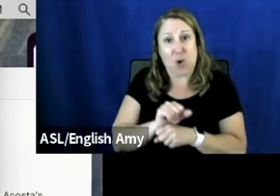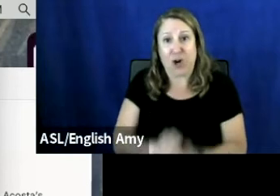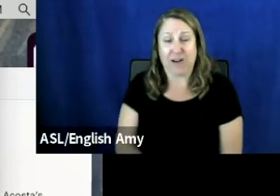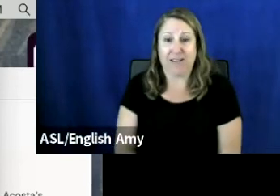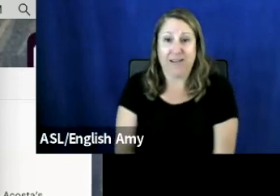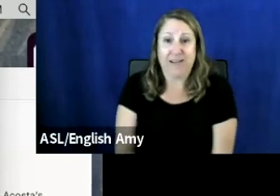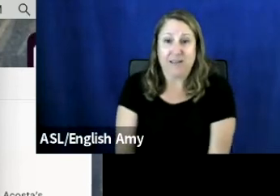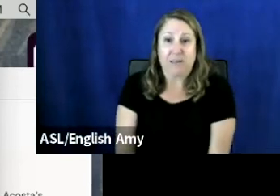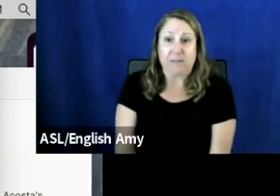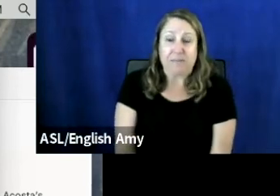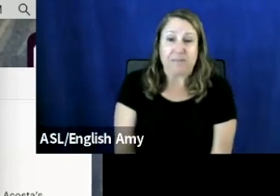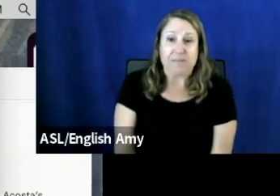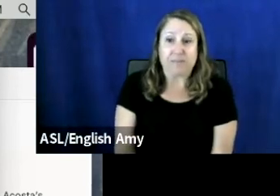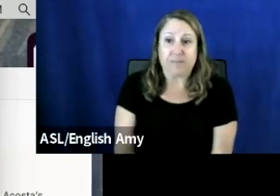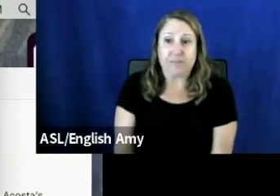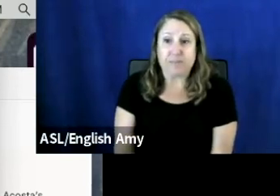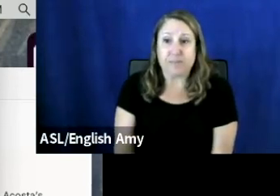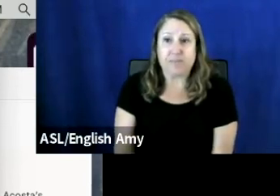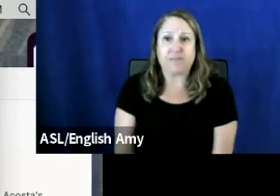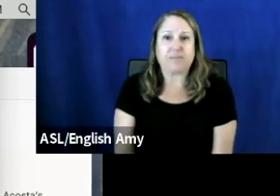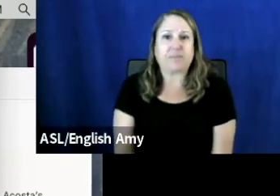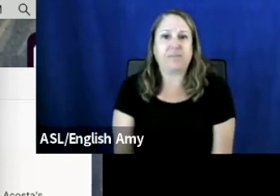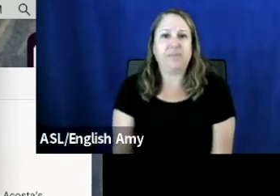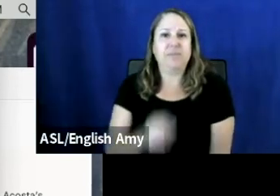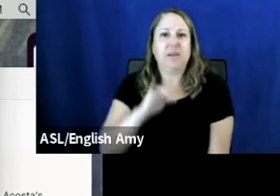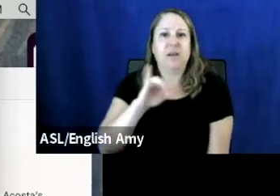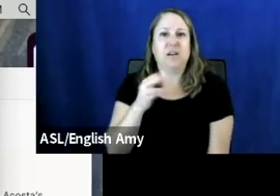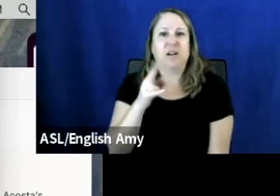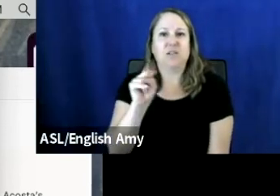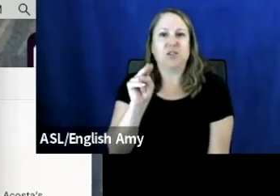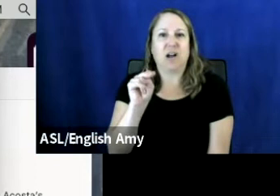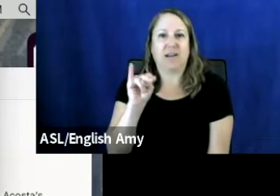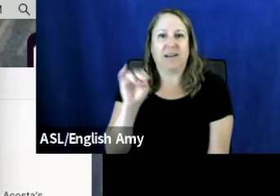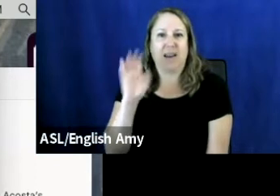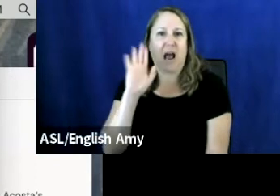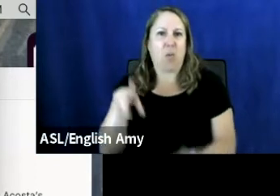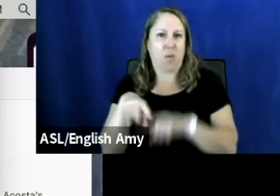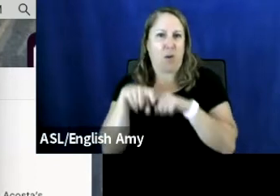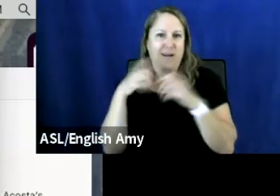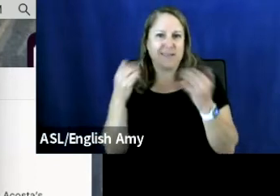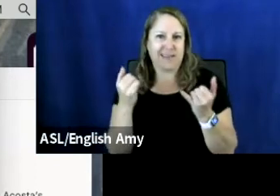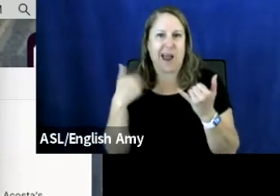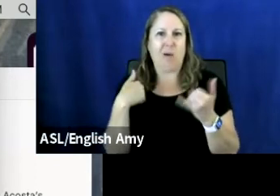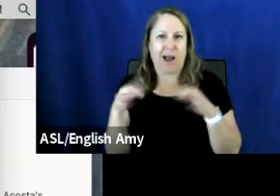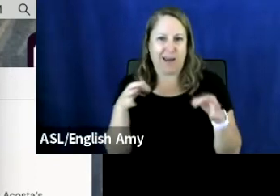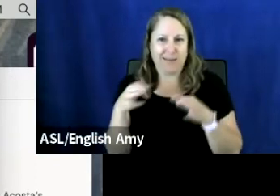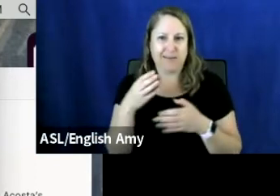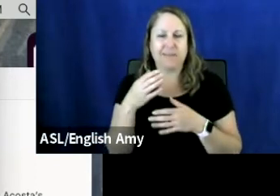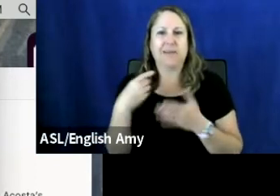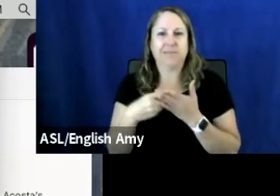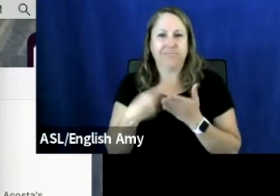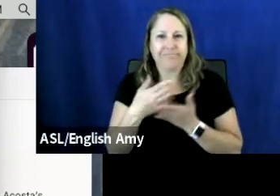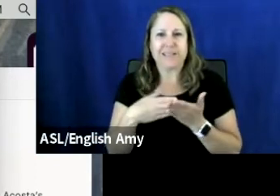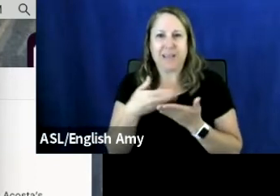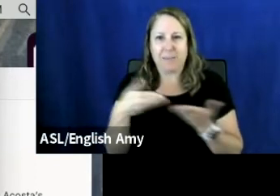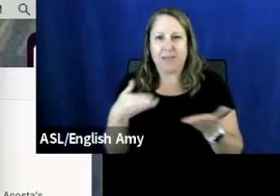And then a bigger. Let me pause at that moment. What I do at this point is I go through some of the things that are shared. And a